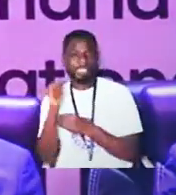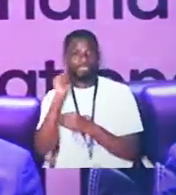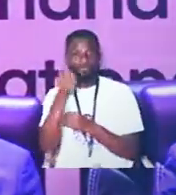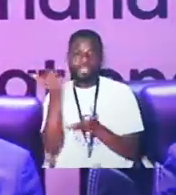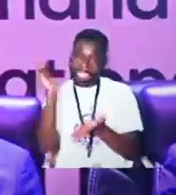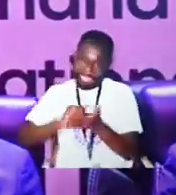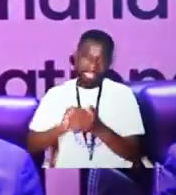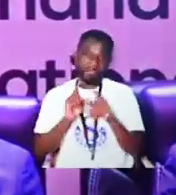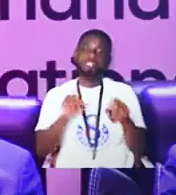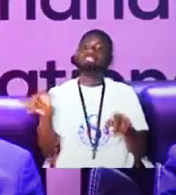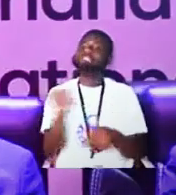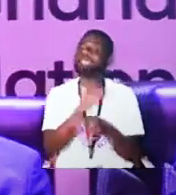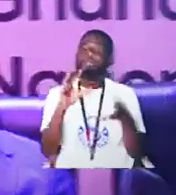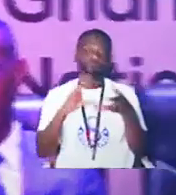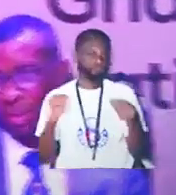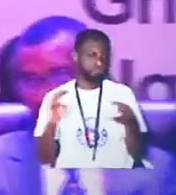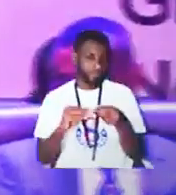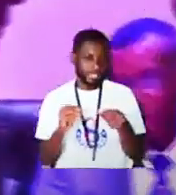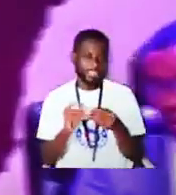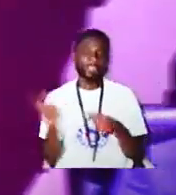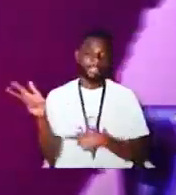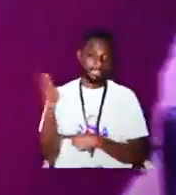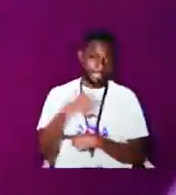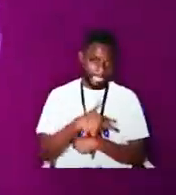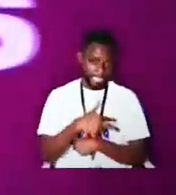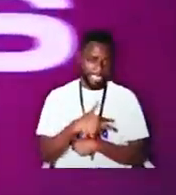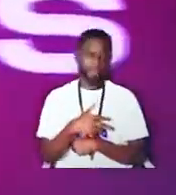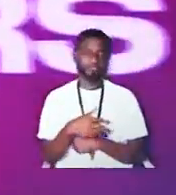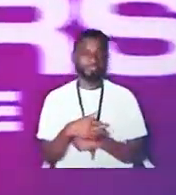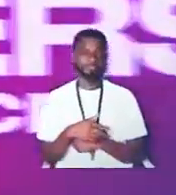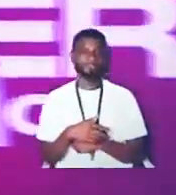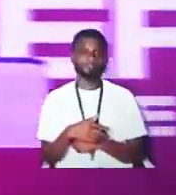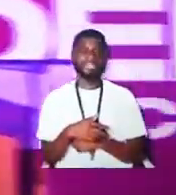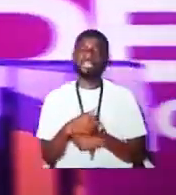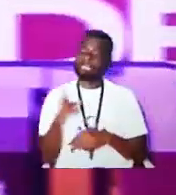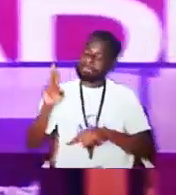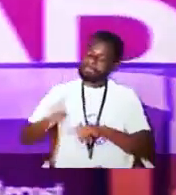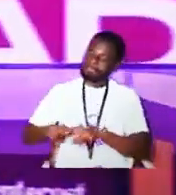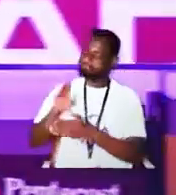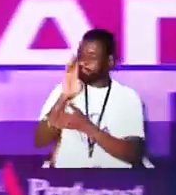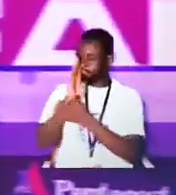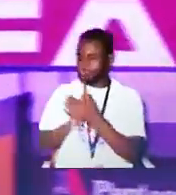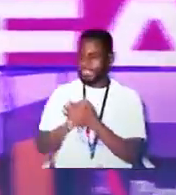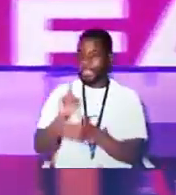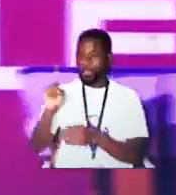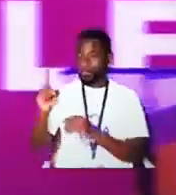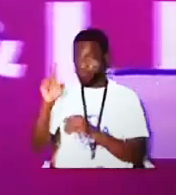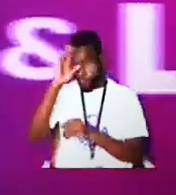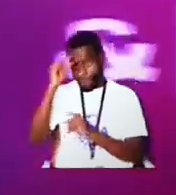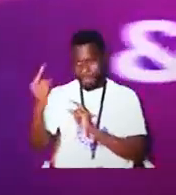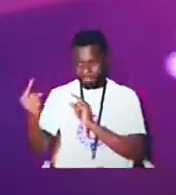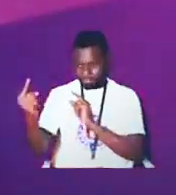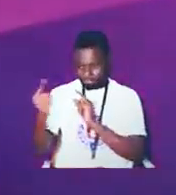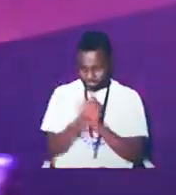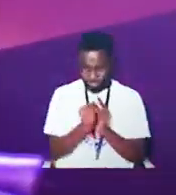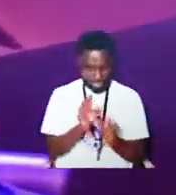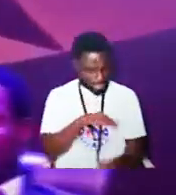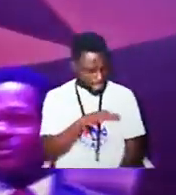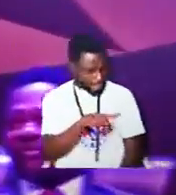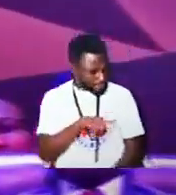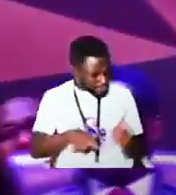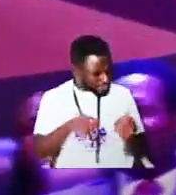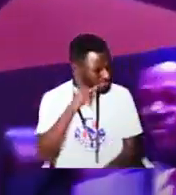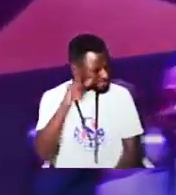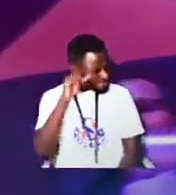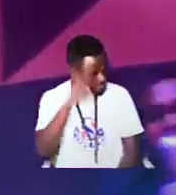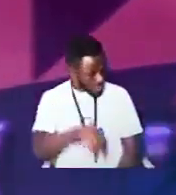story, the third day. He said that he was sitting somewhere. Then one man said, "But you were here yesterday."